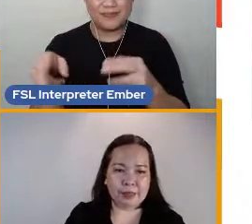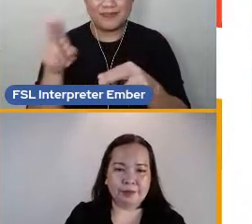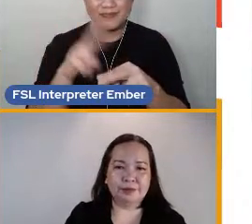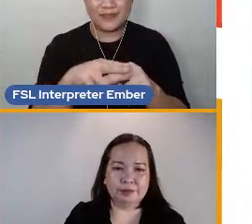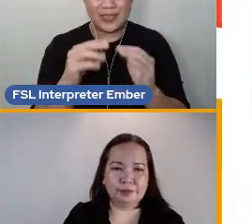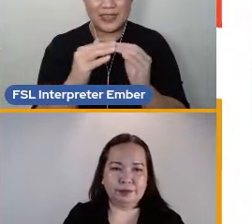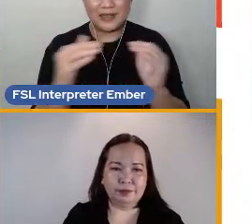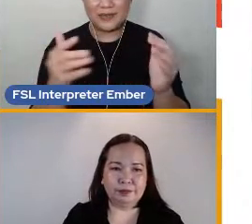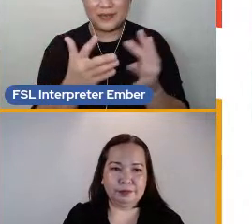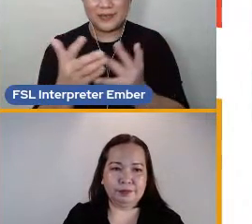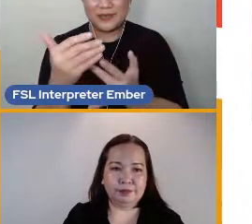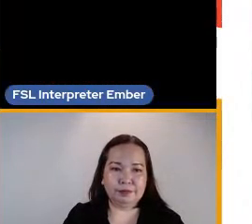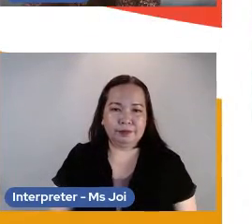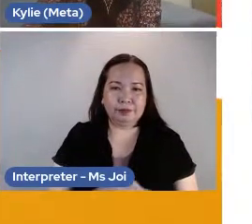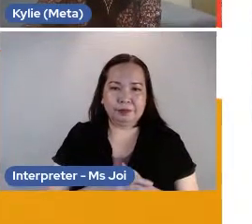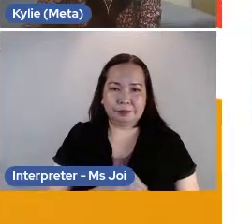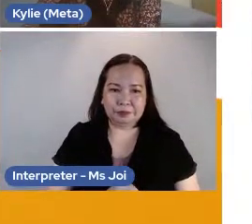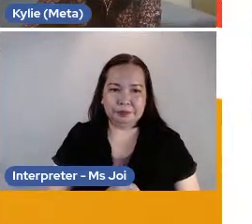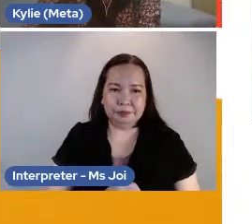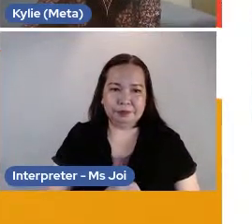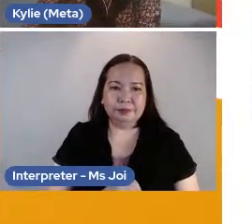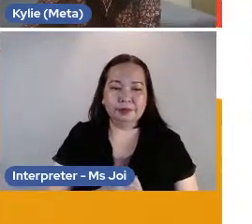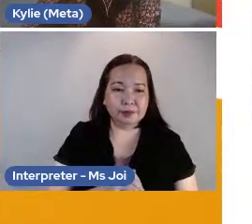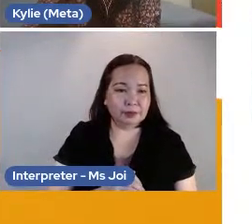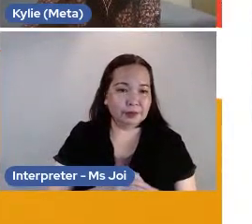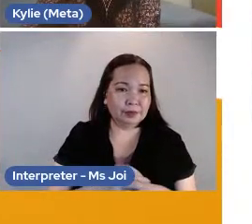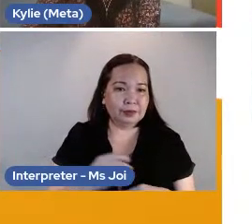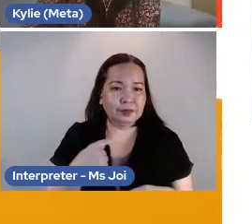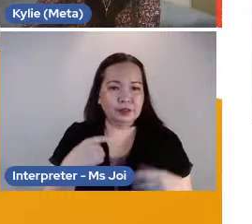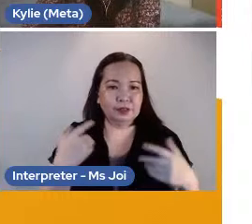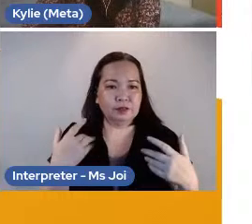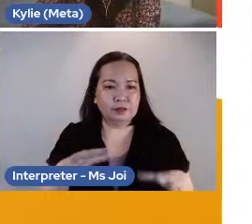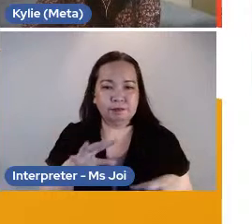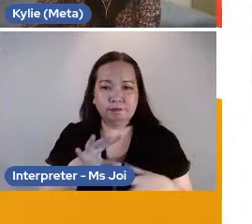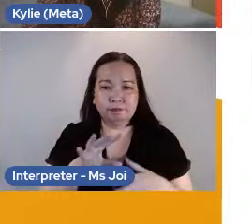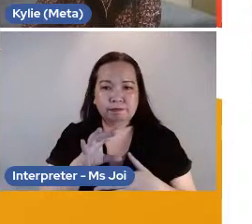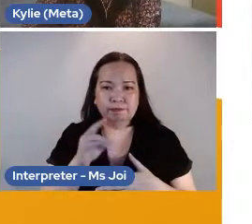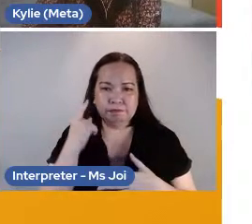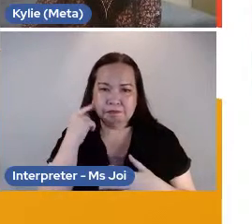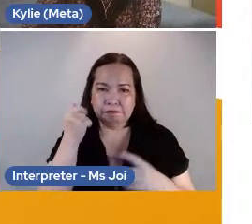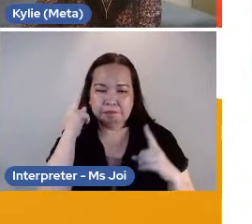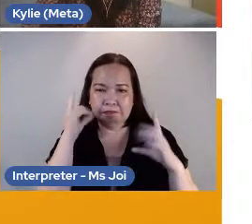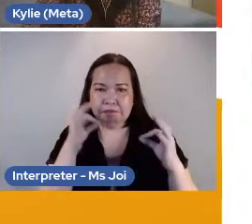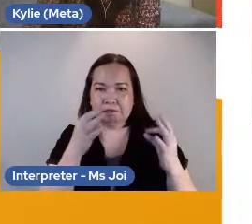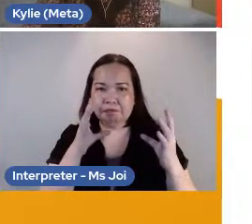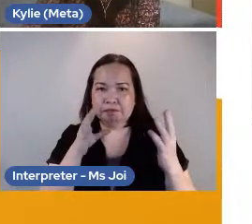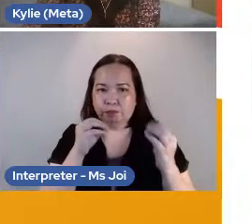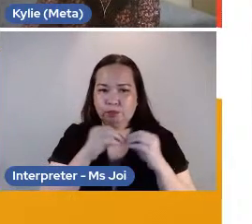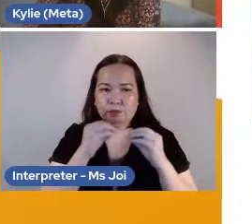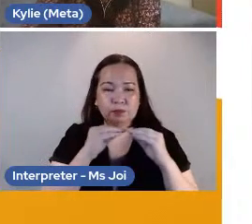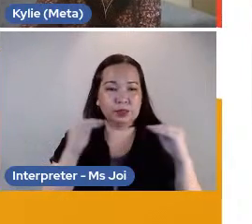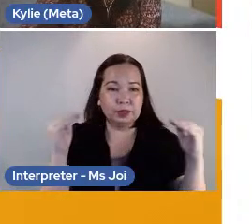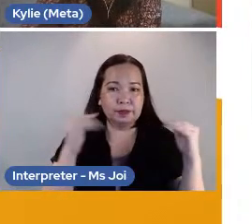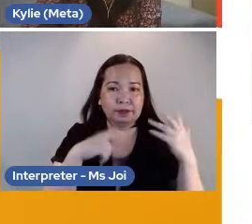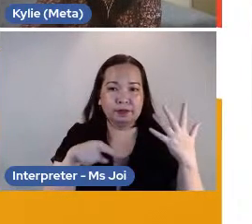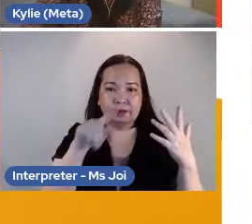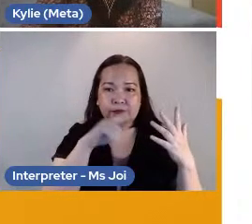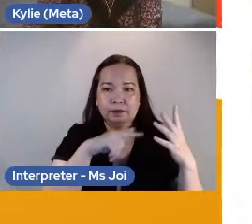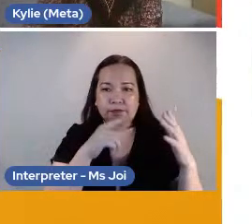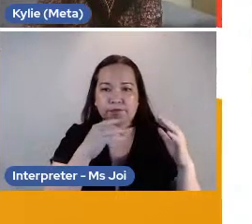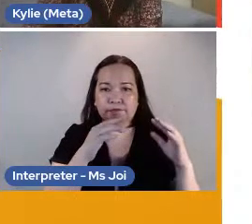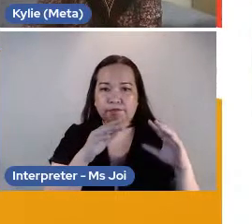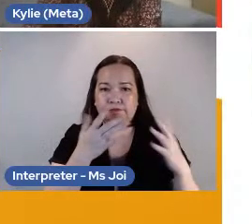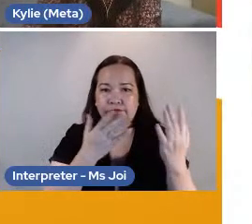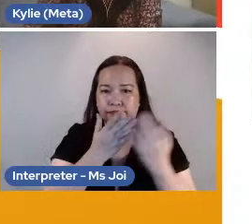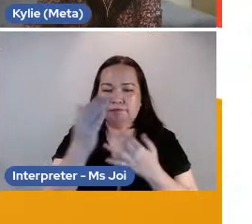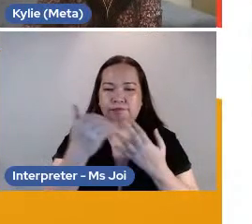of transparency for their ads. And they have opted in to including the disclaimer on their ads. And we see this from